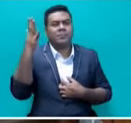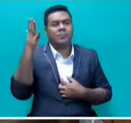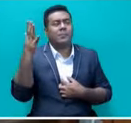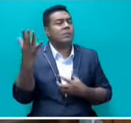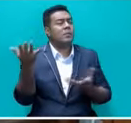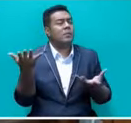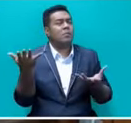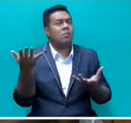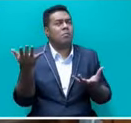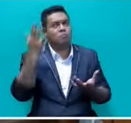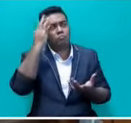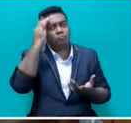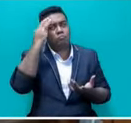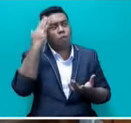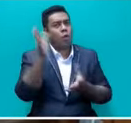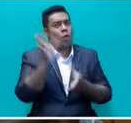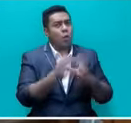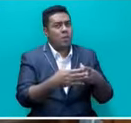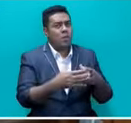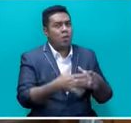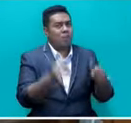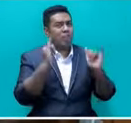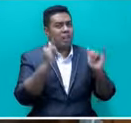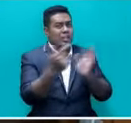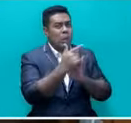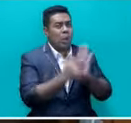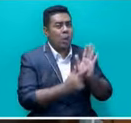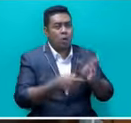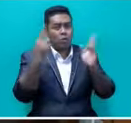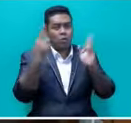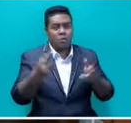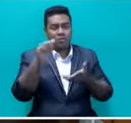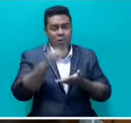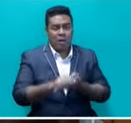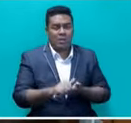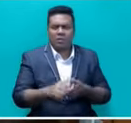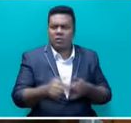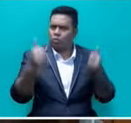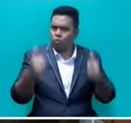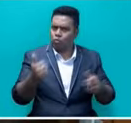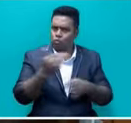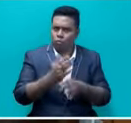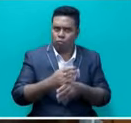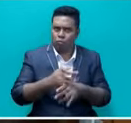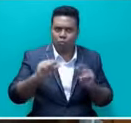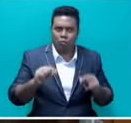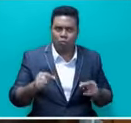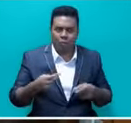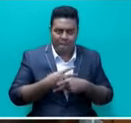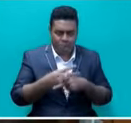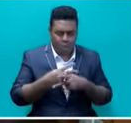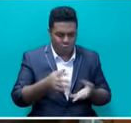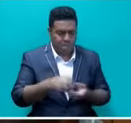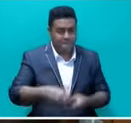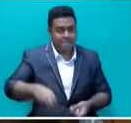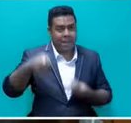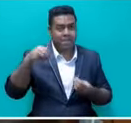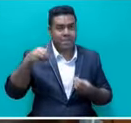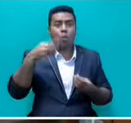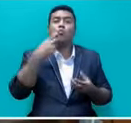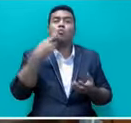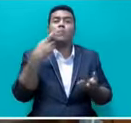Law and Justice, Law and Human Rights did a very good job. They produced a very good